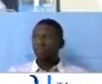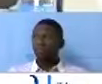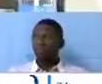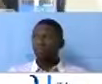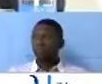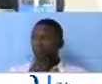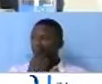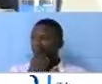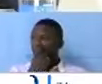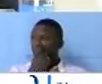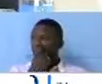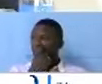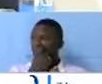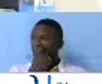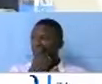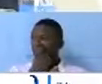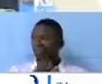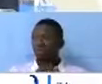Yes.